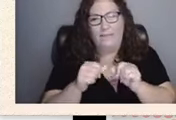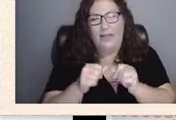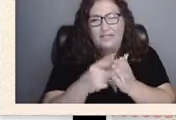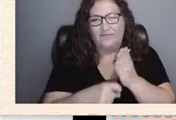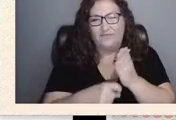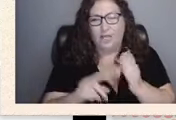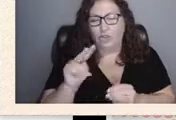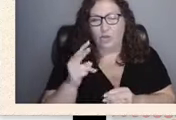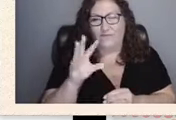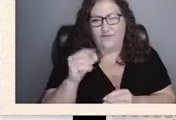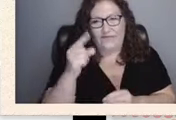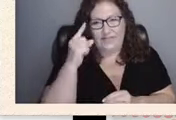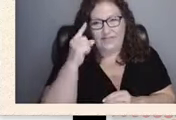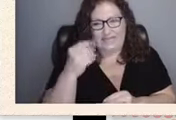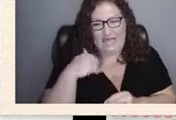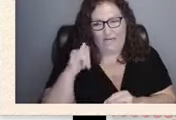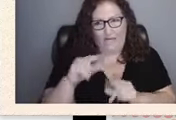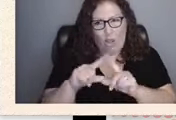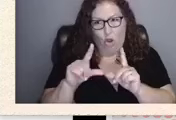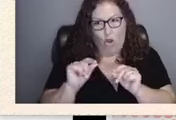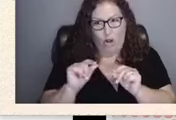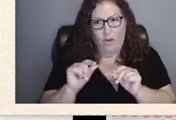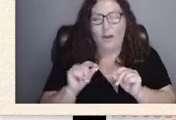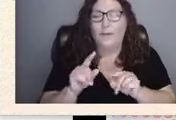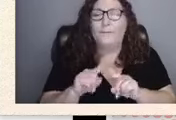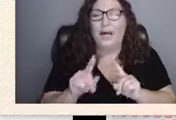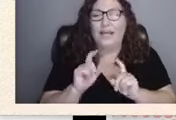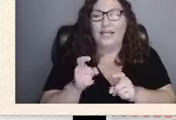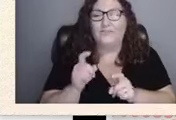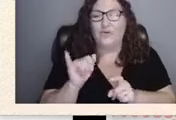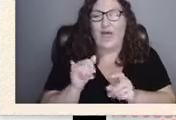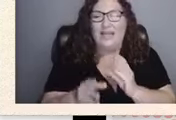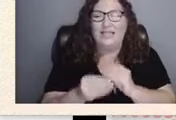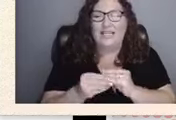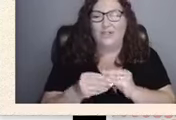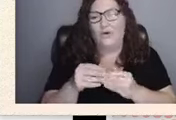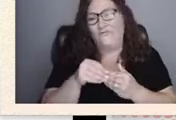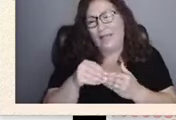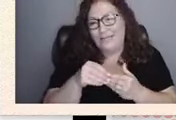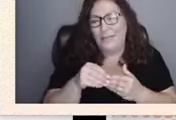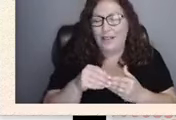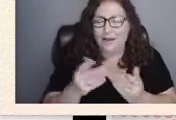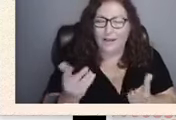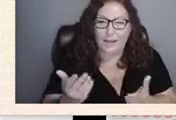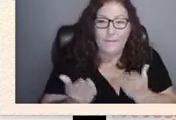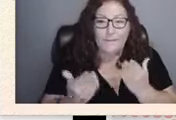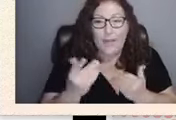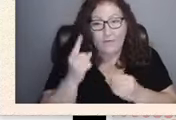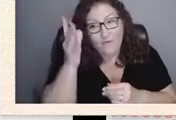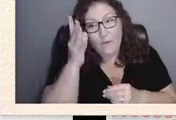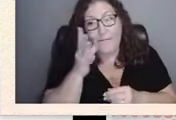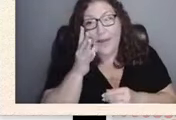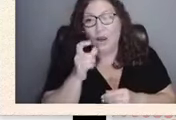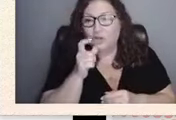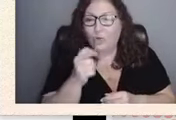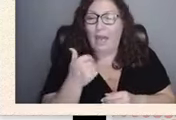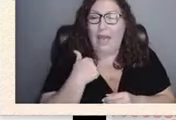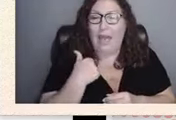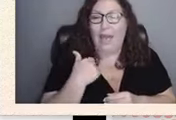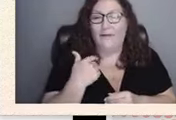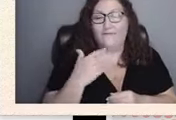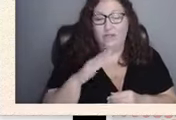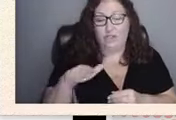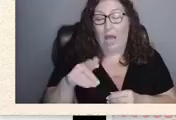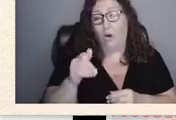to have that card, but it gives you that additional flexibility. And maybe for parents who have a child or